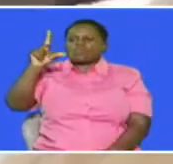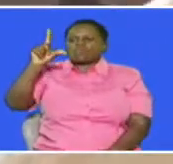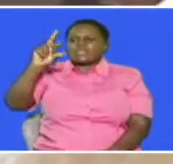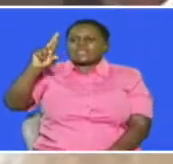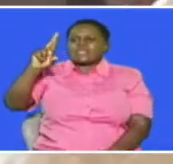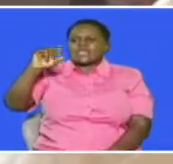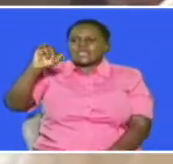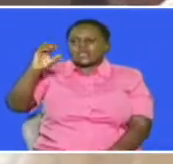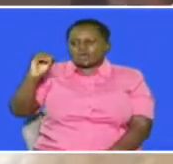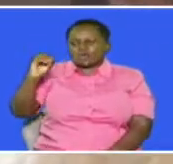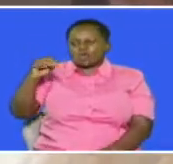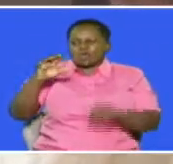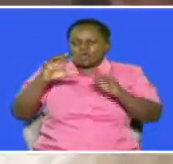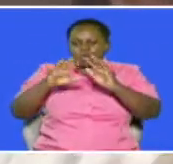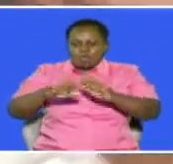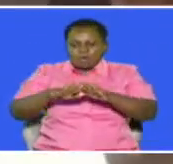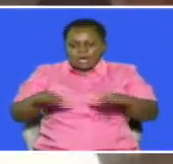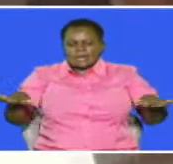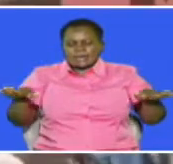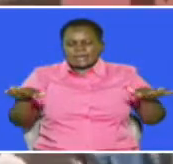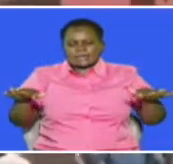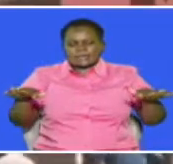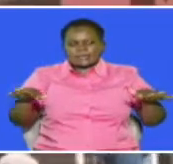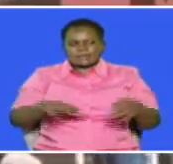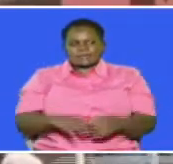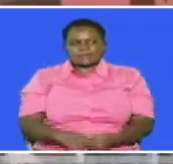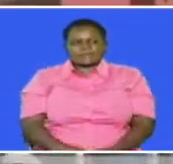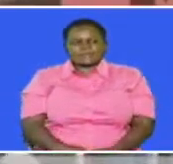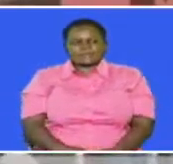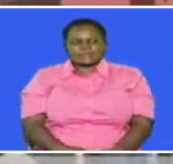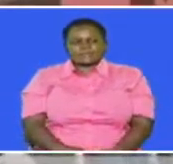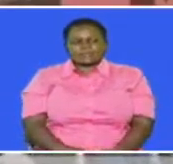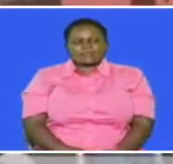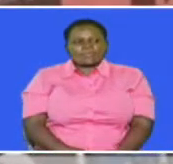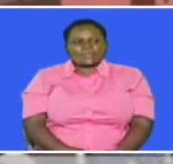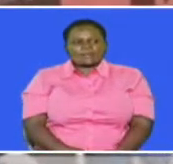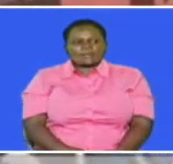that was Indian club ground. Willie Lusige, KTN News.